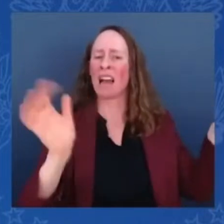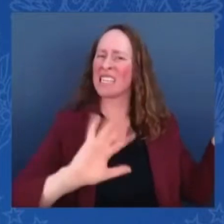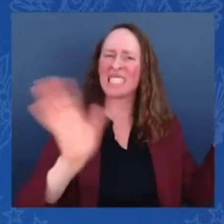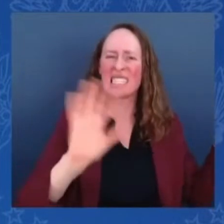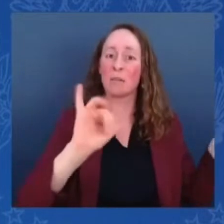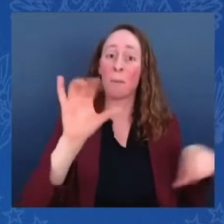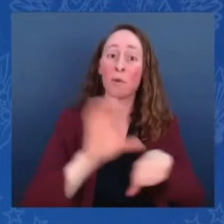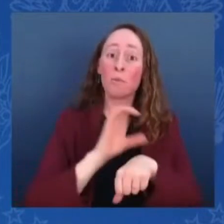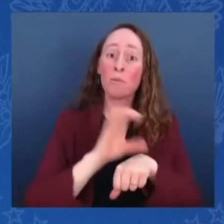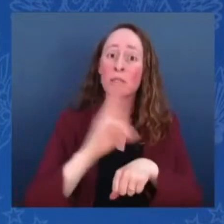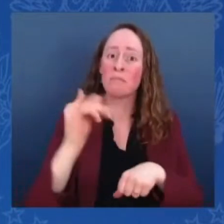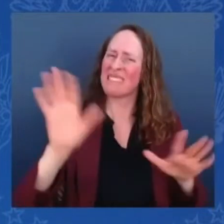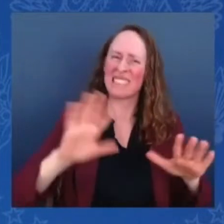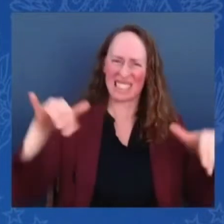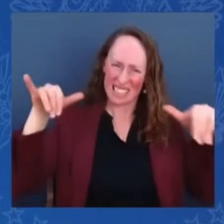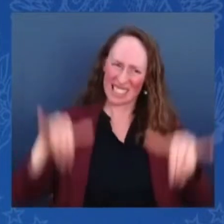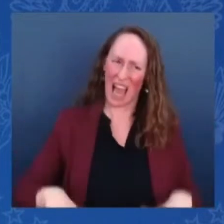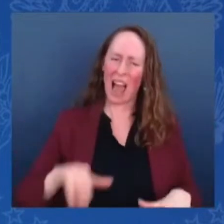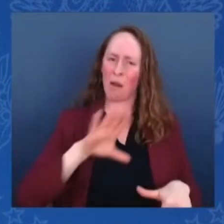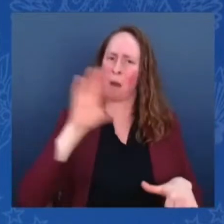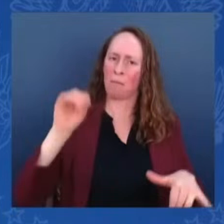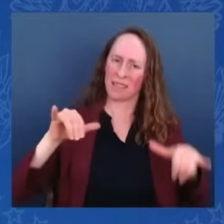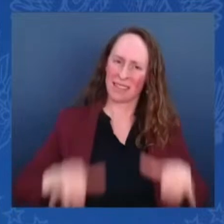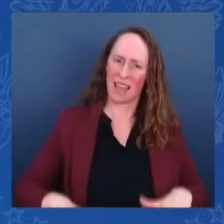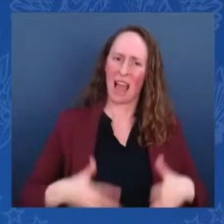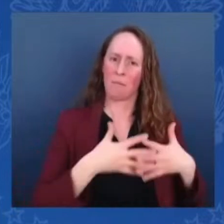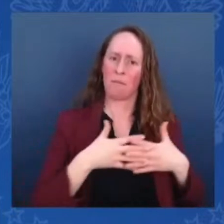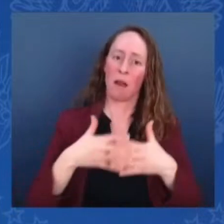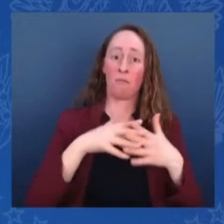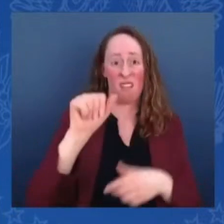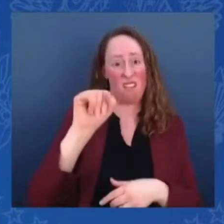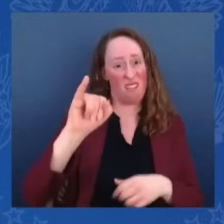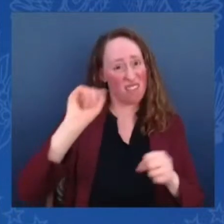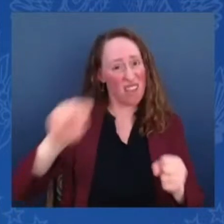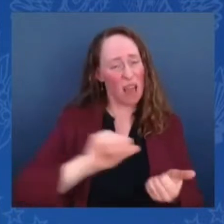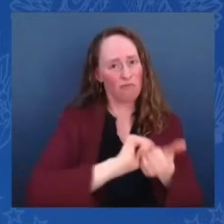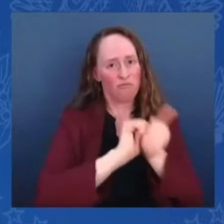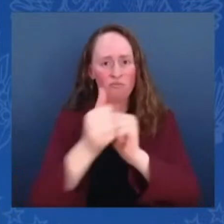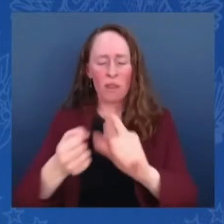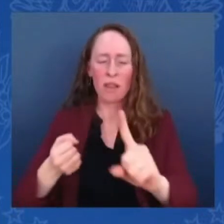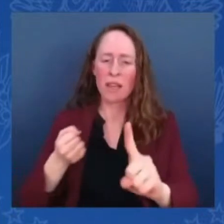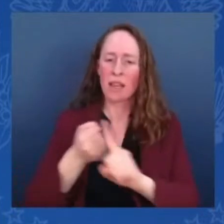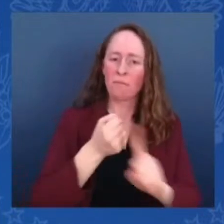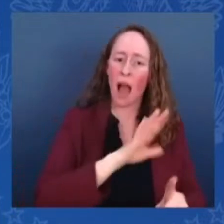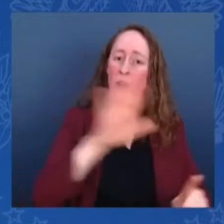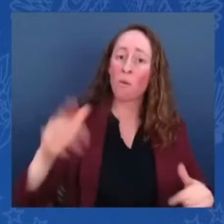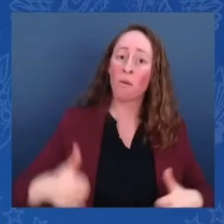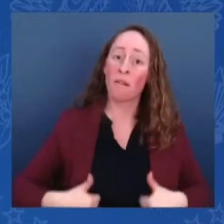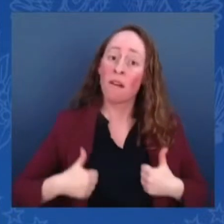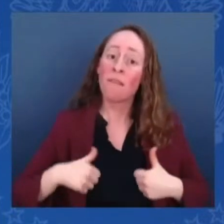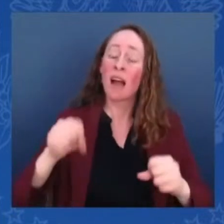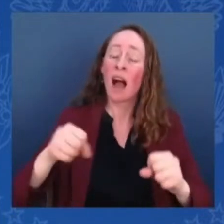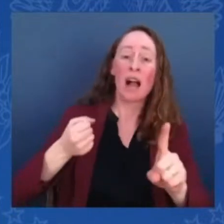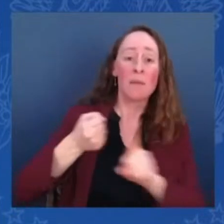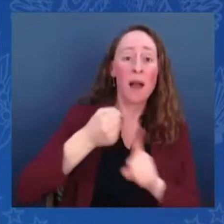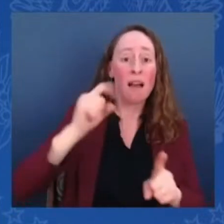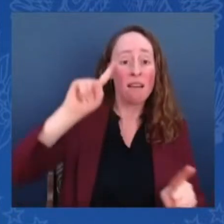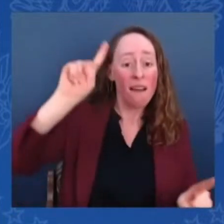AI has the power to reshape economies, governments, national security, entire